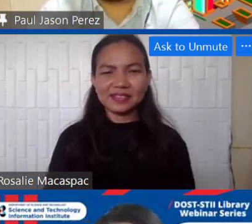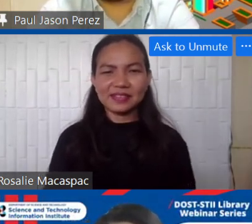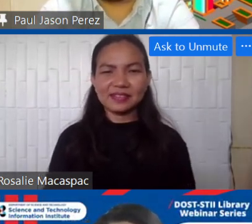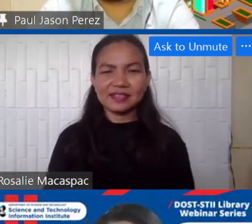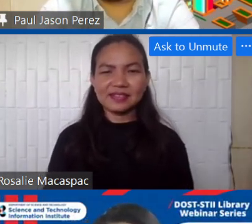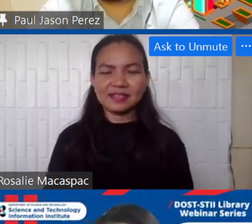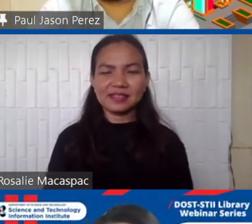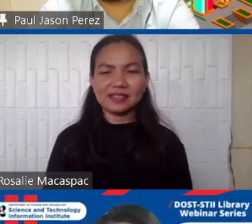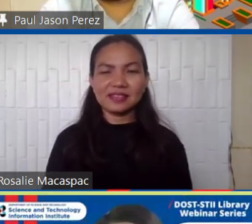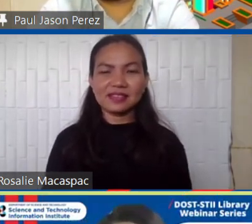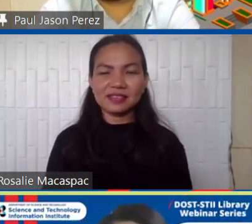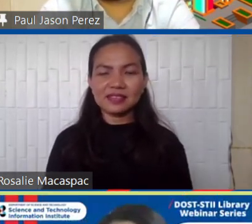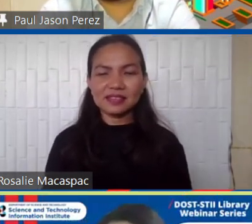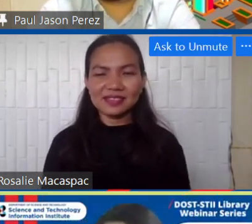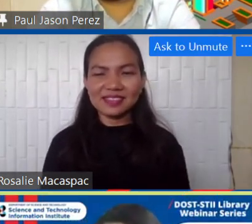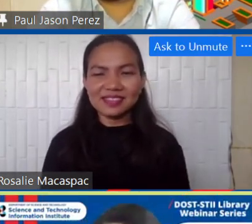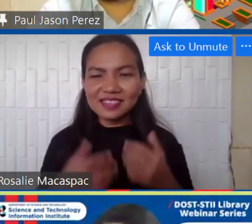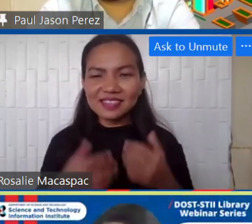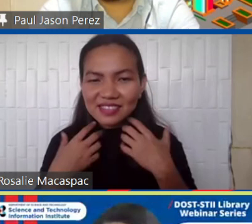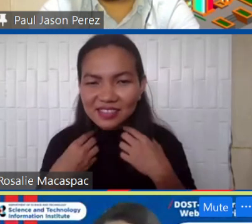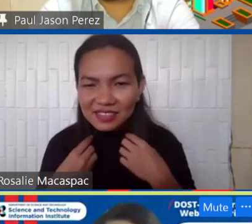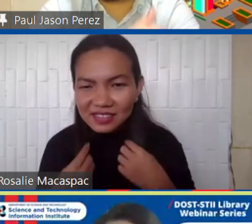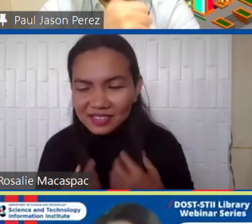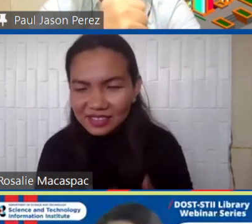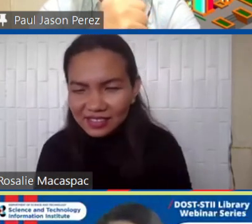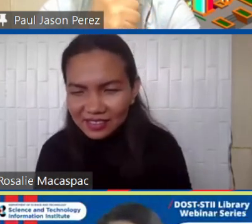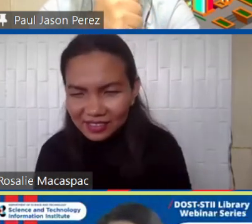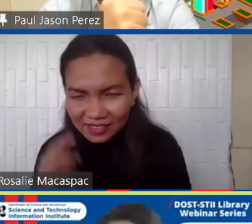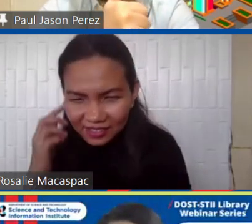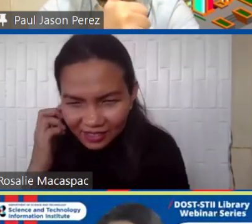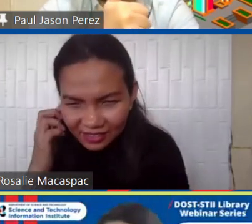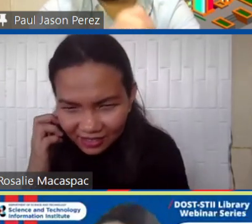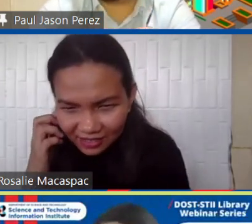So, narinig po ba? Am I loud and clear?